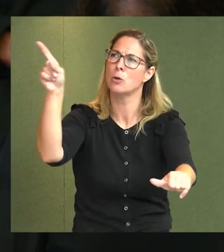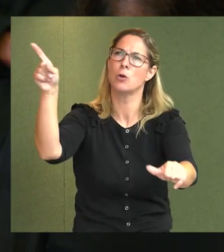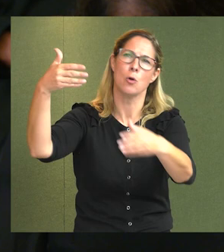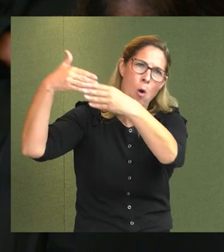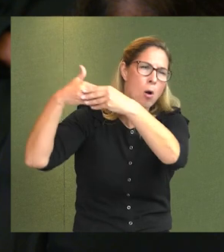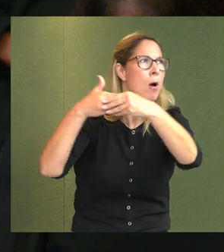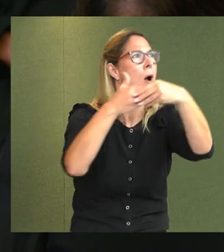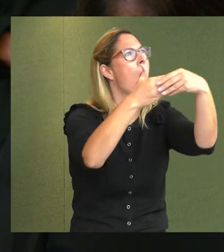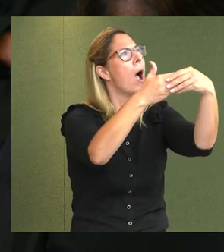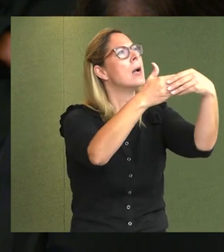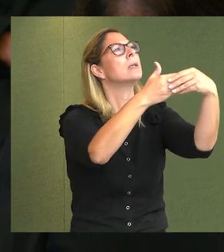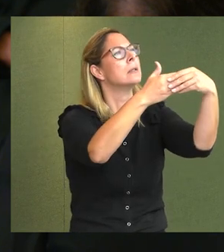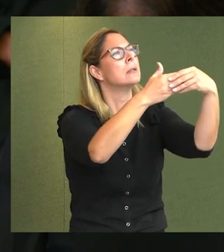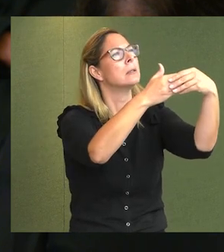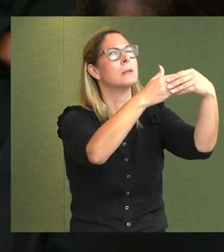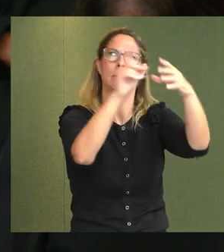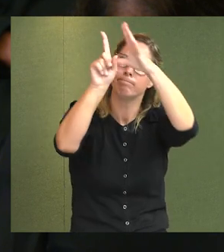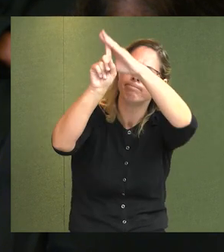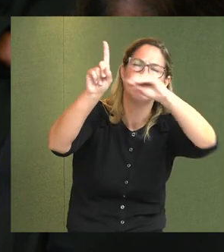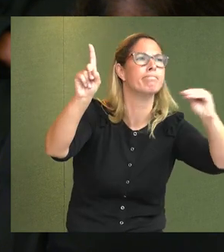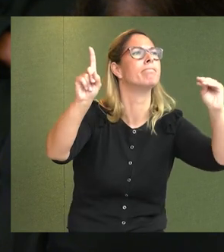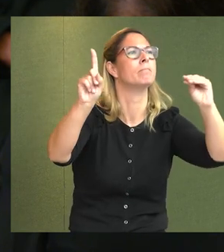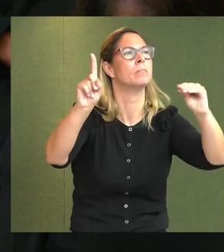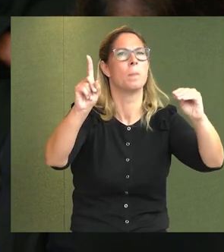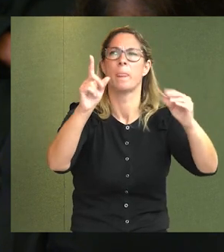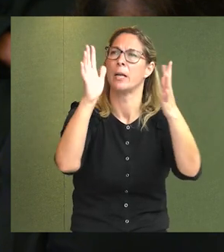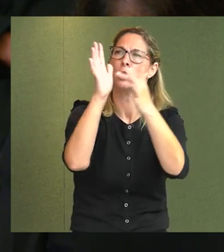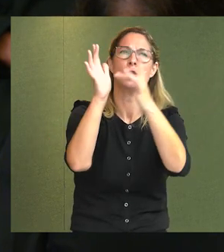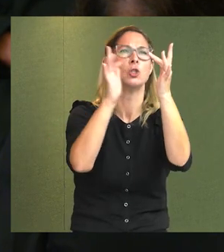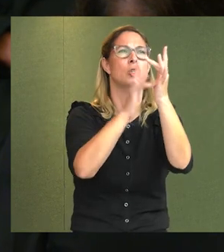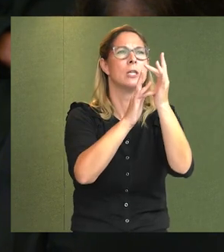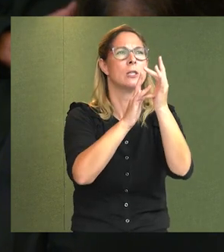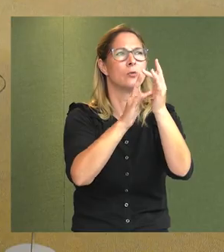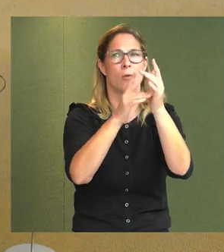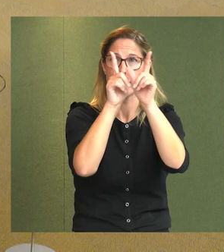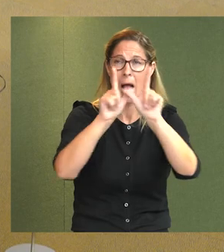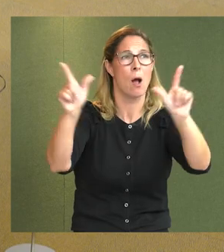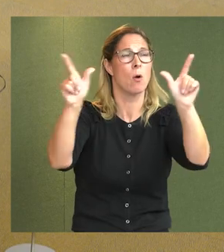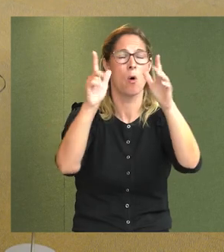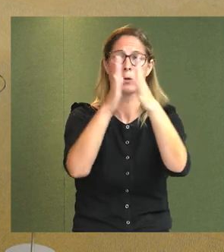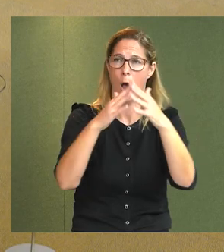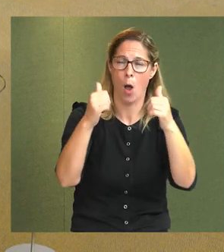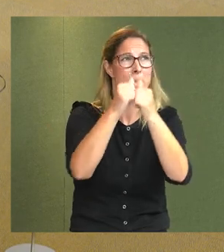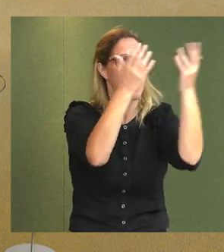kingdom, through Jesus Christ our Lord. Amen.